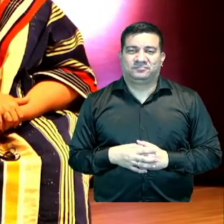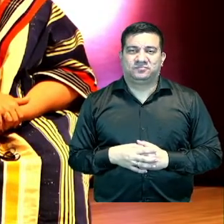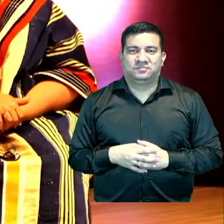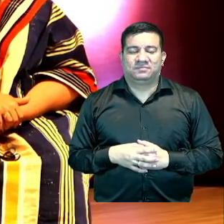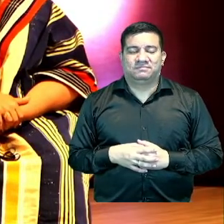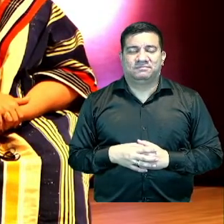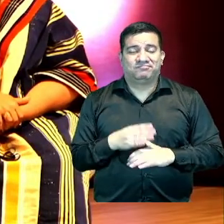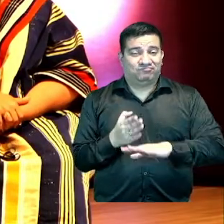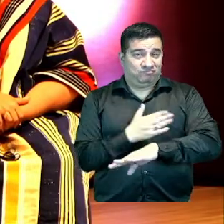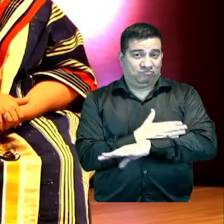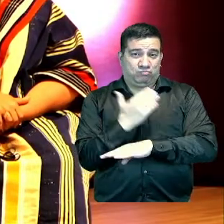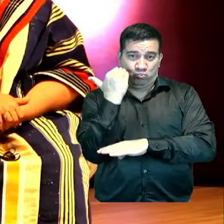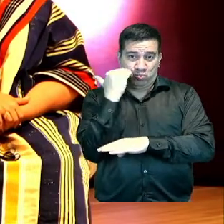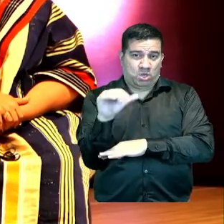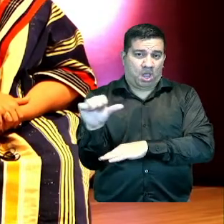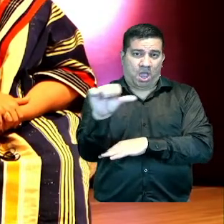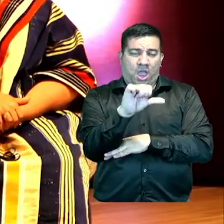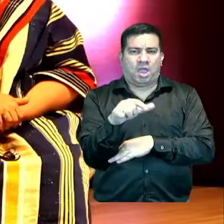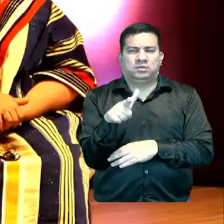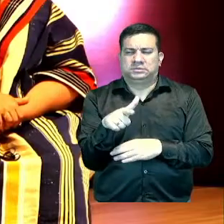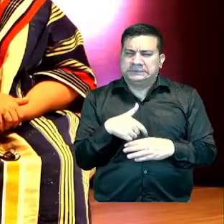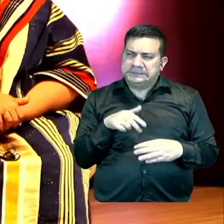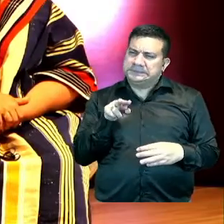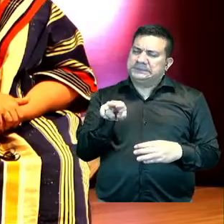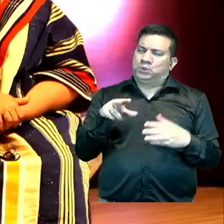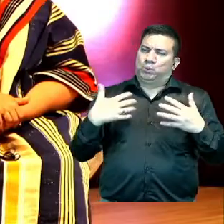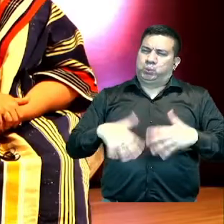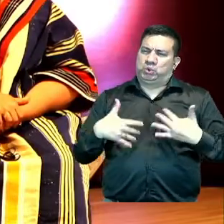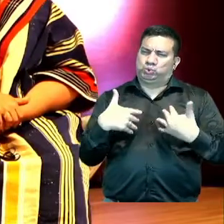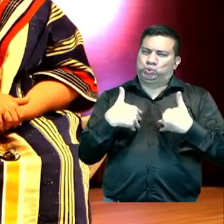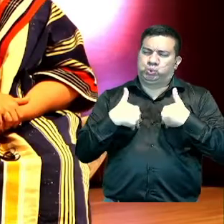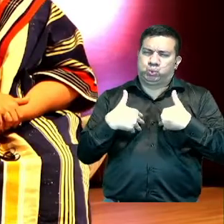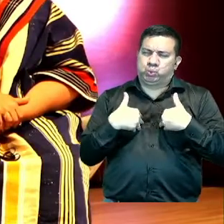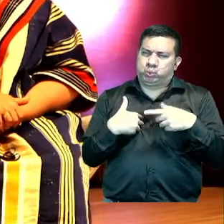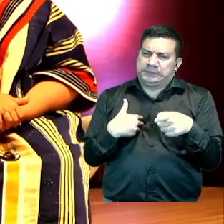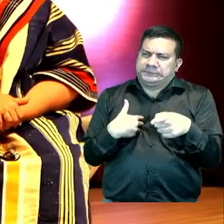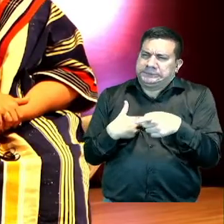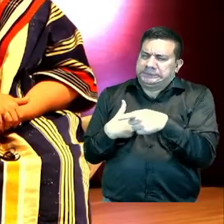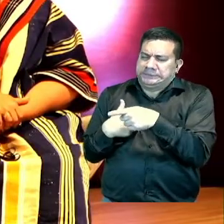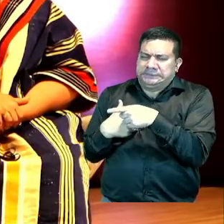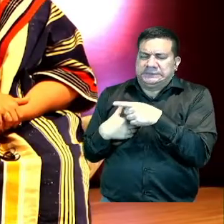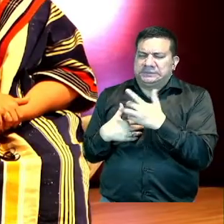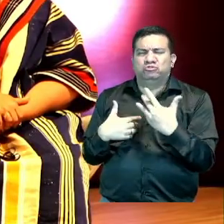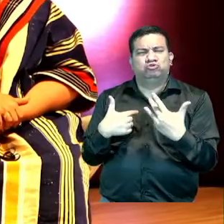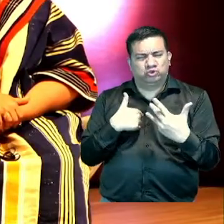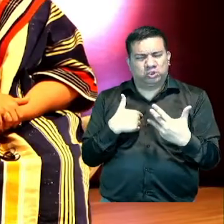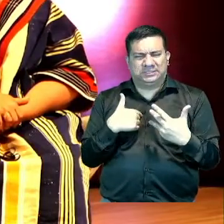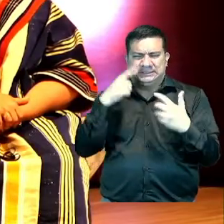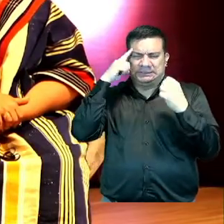when I did see all these women suffering, I felt